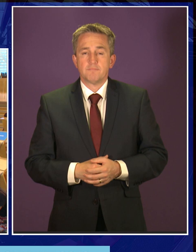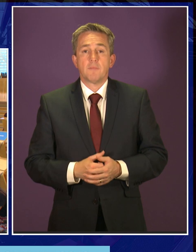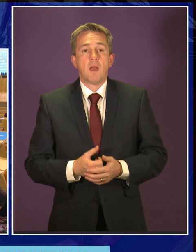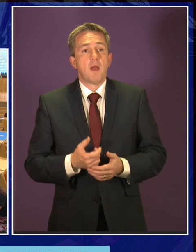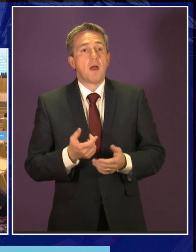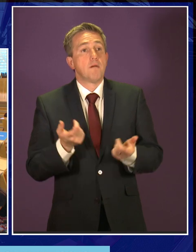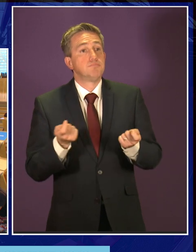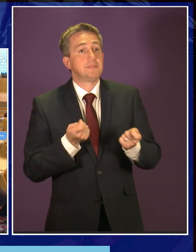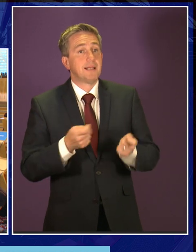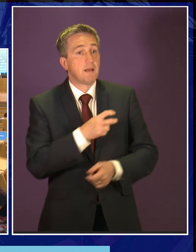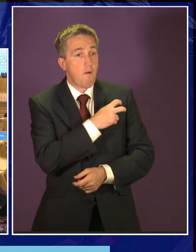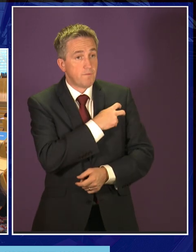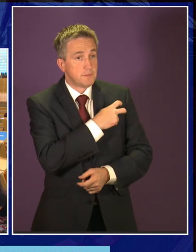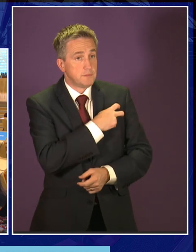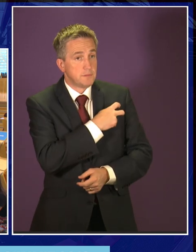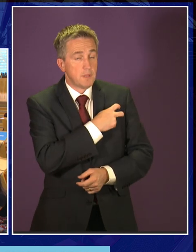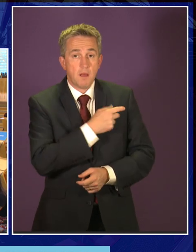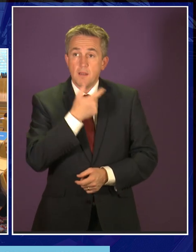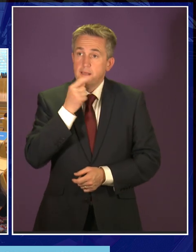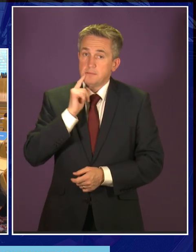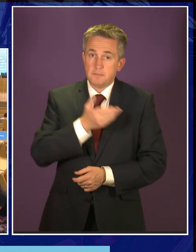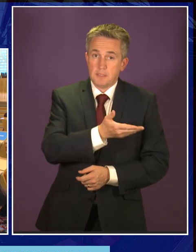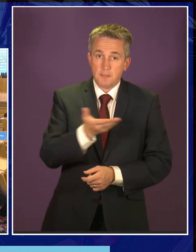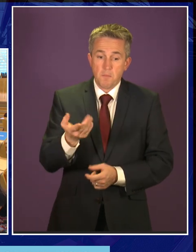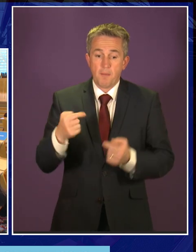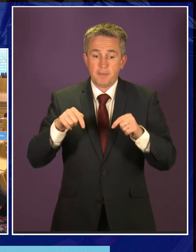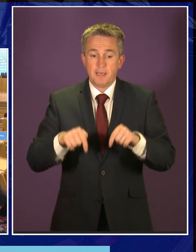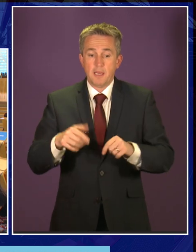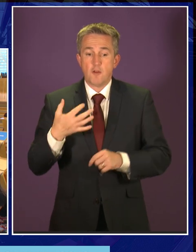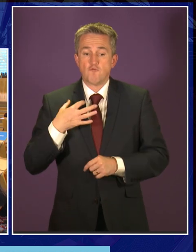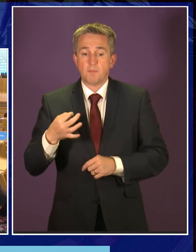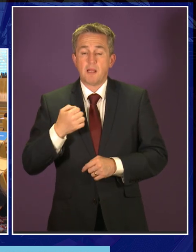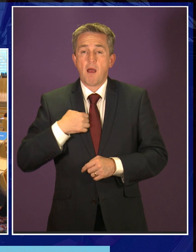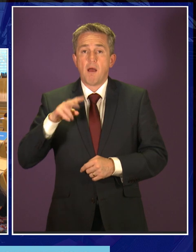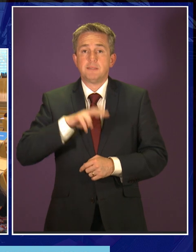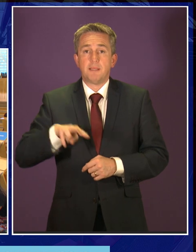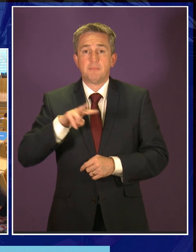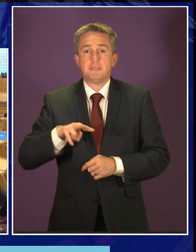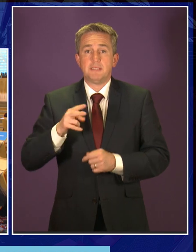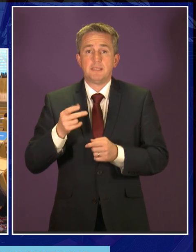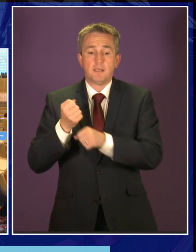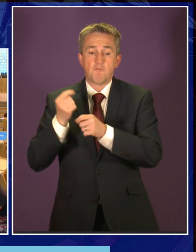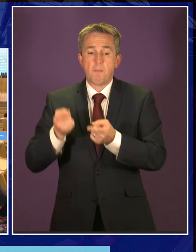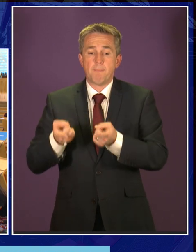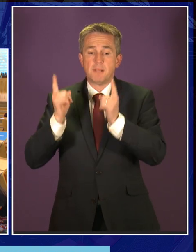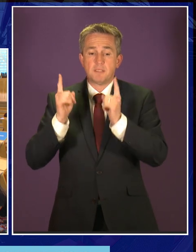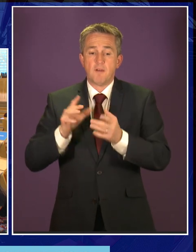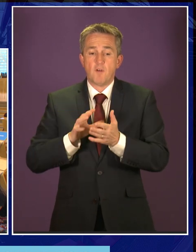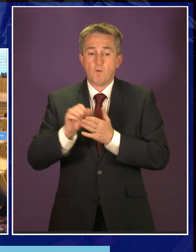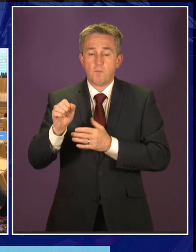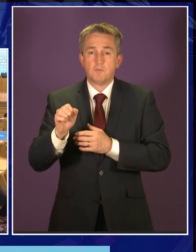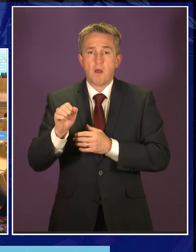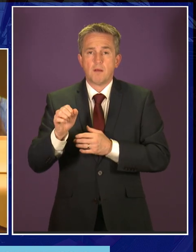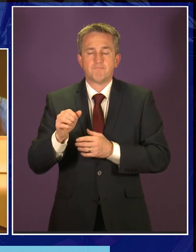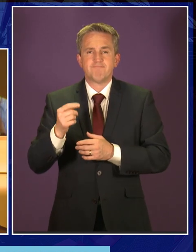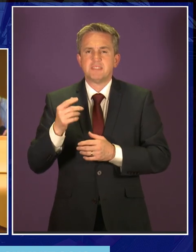Presiding Officer, ladies and gentlemen, I'm standing here to speak on behalf of our Deputy Minister of Arts and Culture in South Africa.